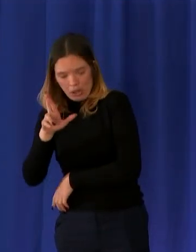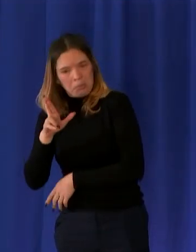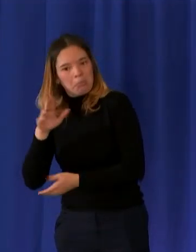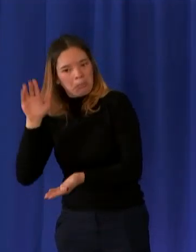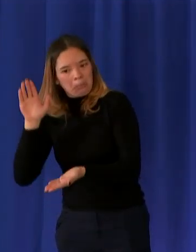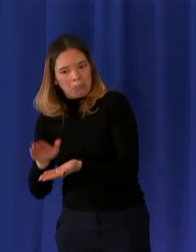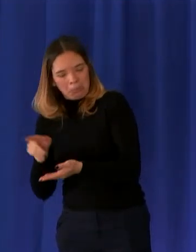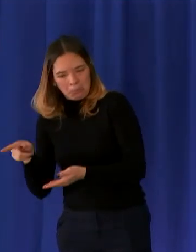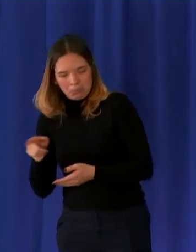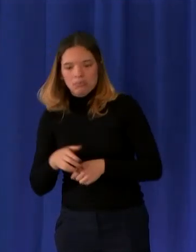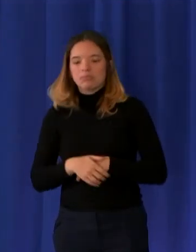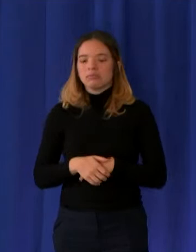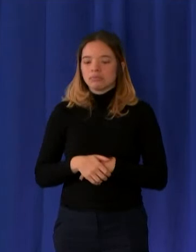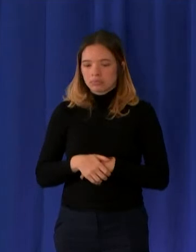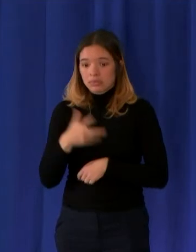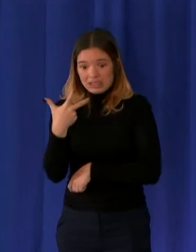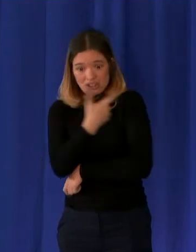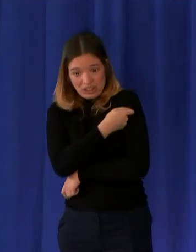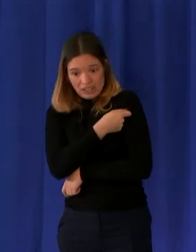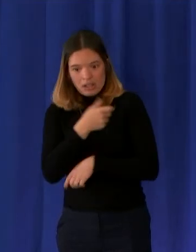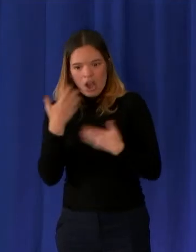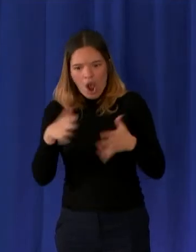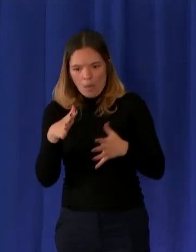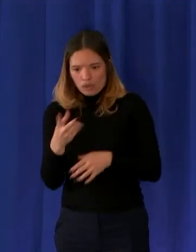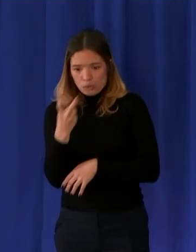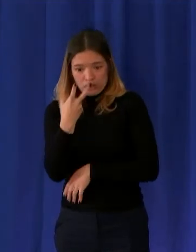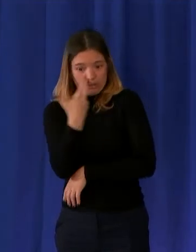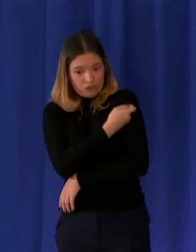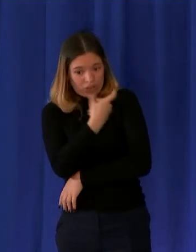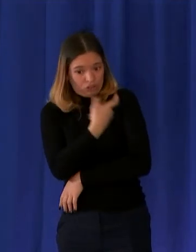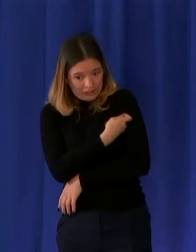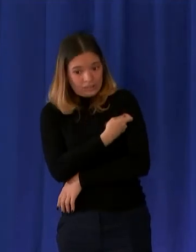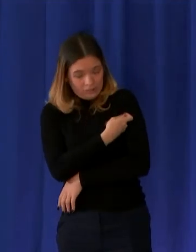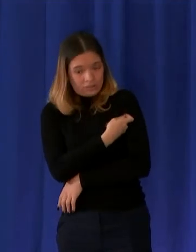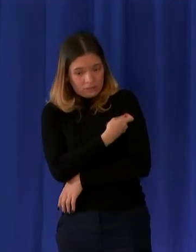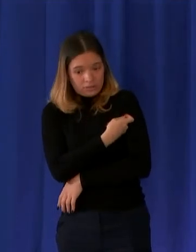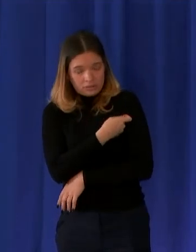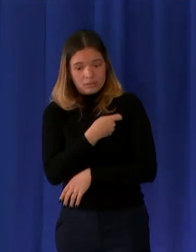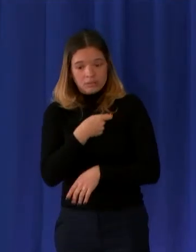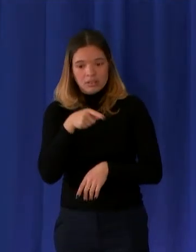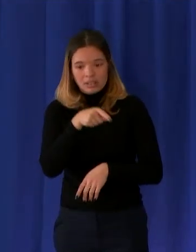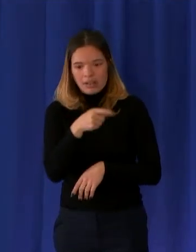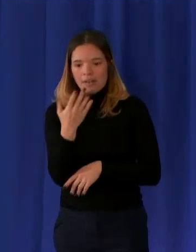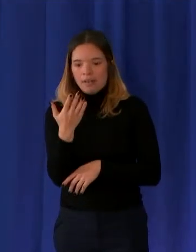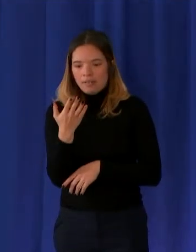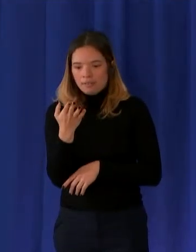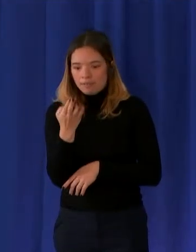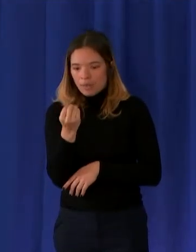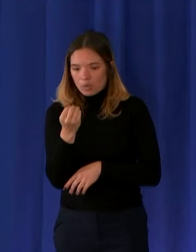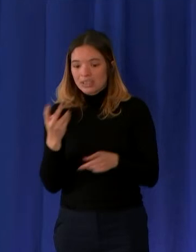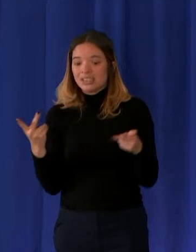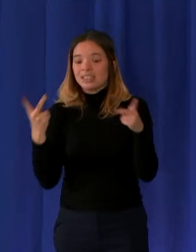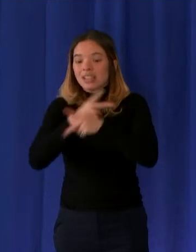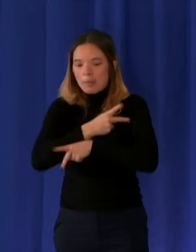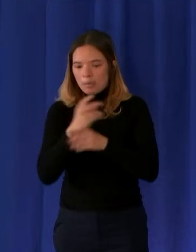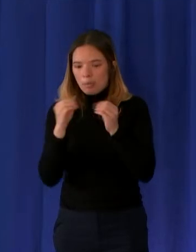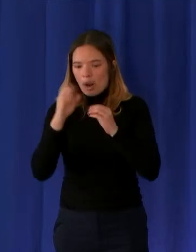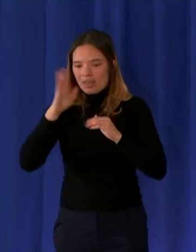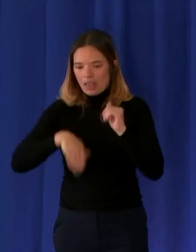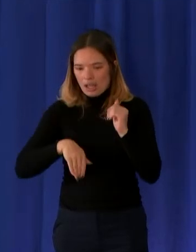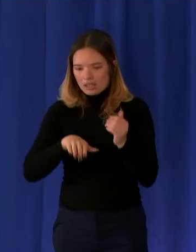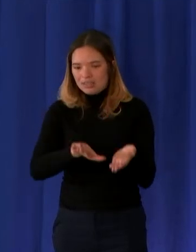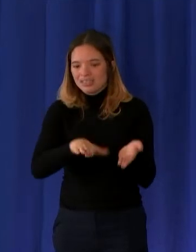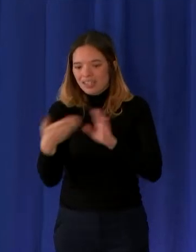been fully vaccinated, or what we call having the primary series of vaccine, they are 14 times more likely to die